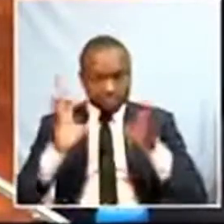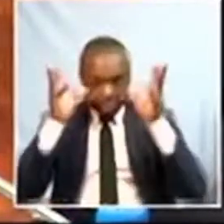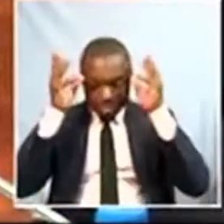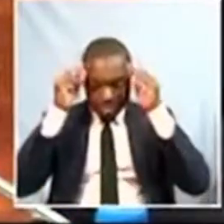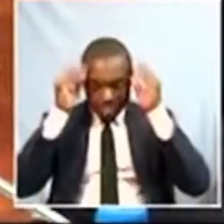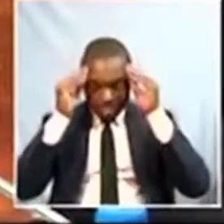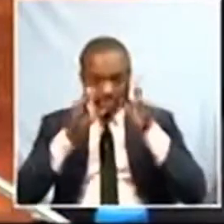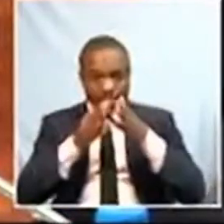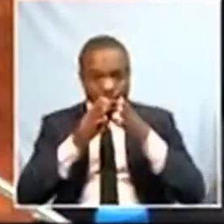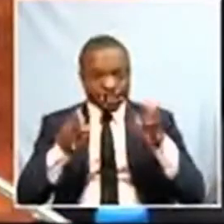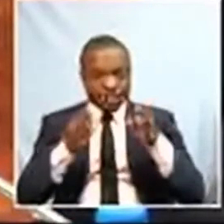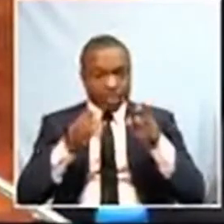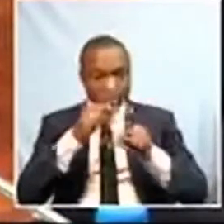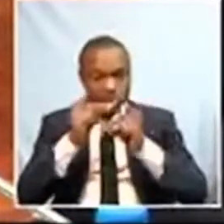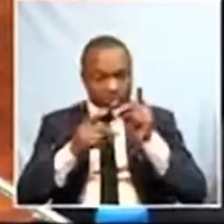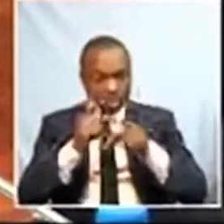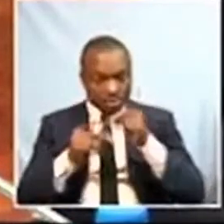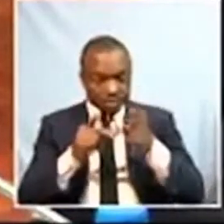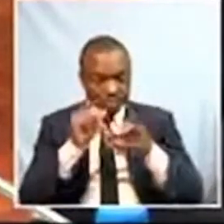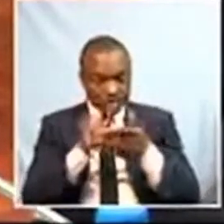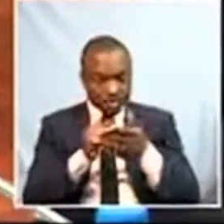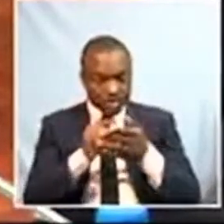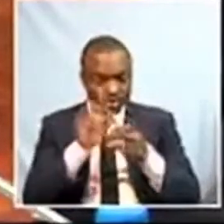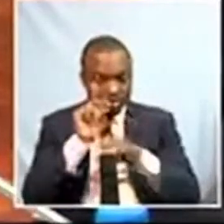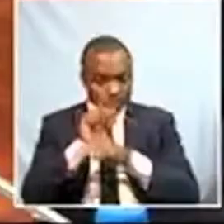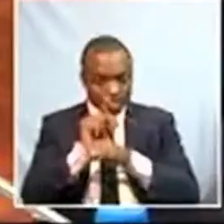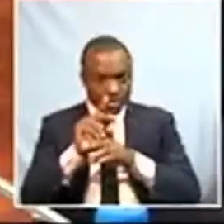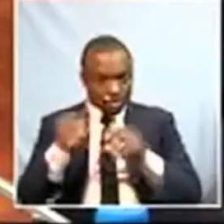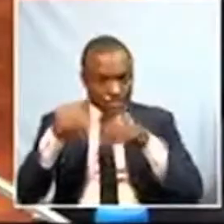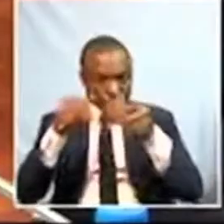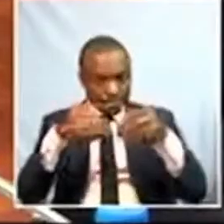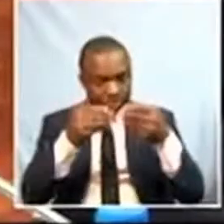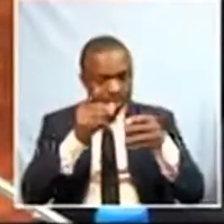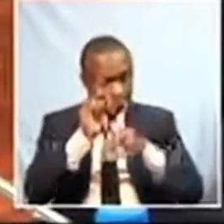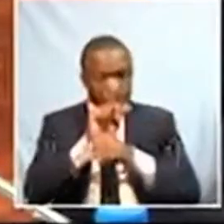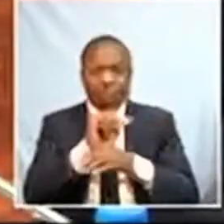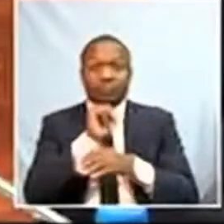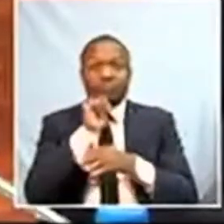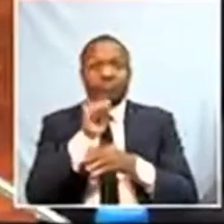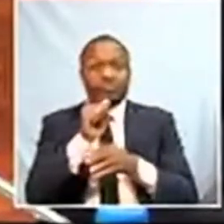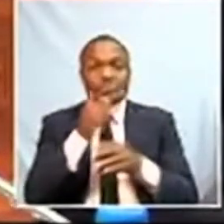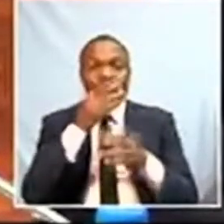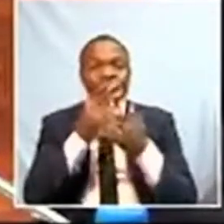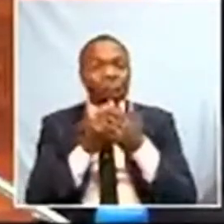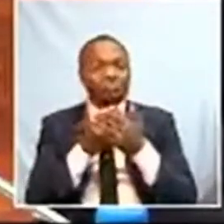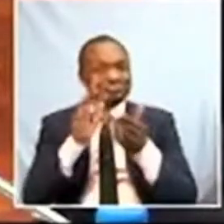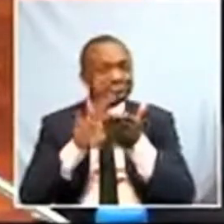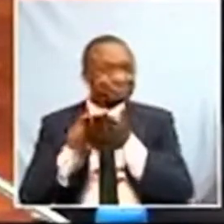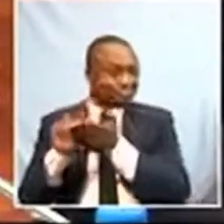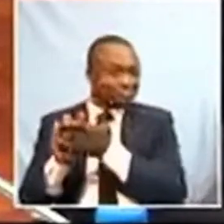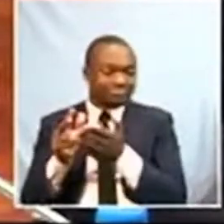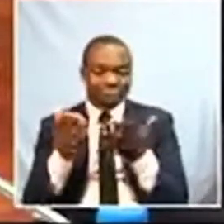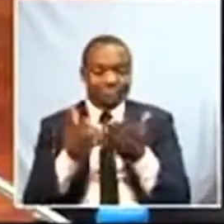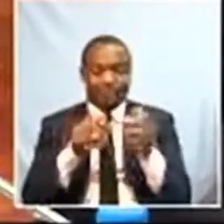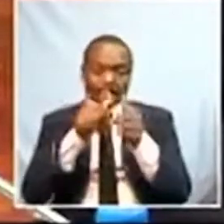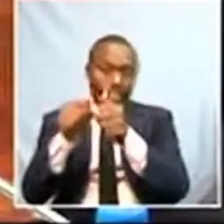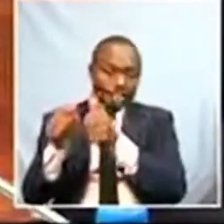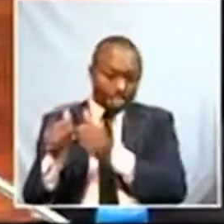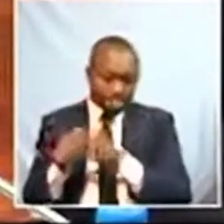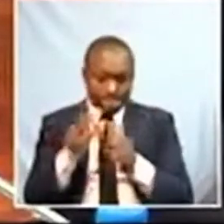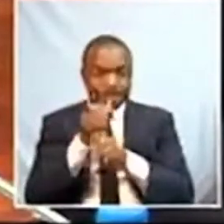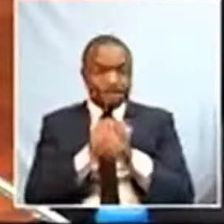project variation process. This resulted in spending on projects that had not been appraised and approved. Action